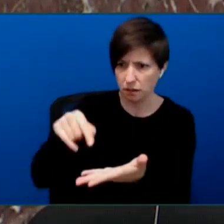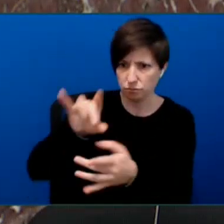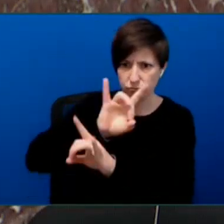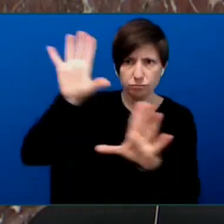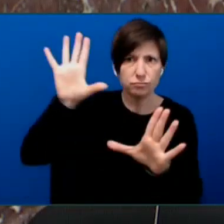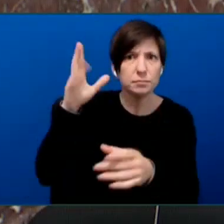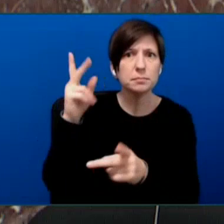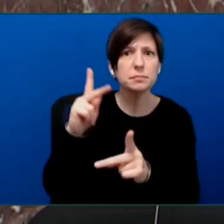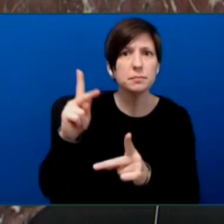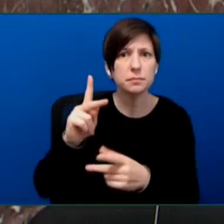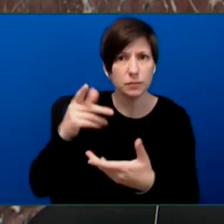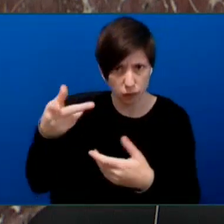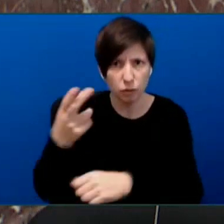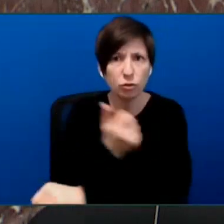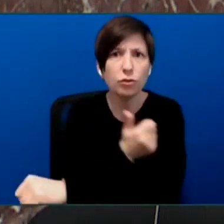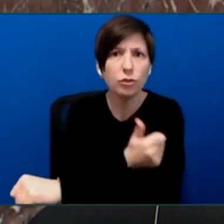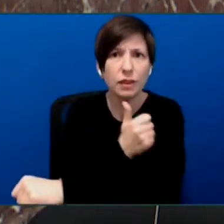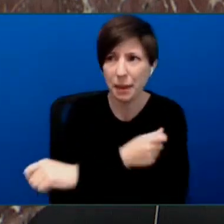taxpayer-funded drug trafficking?